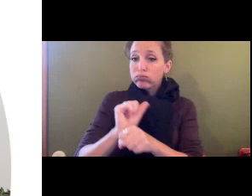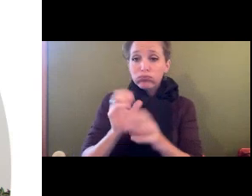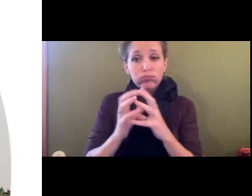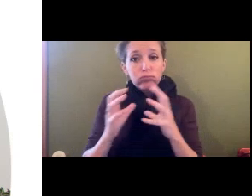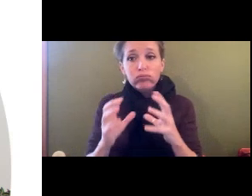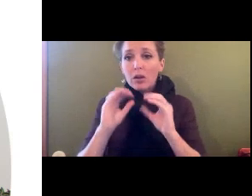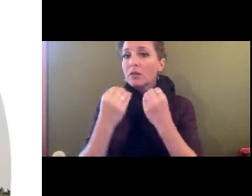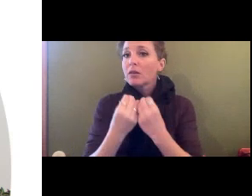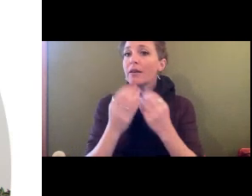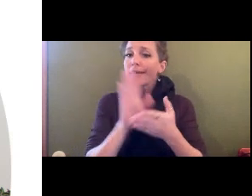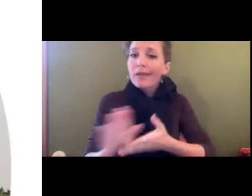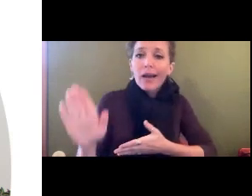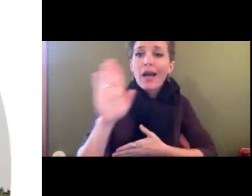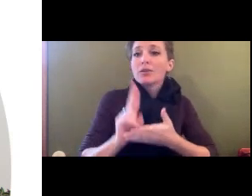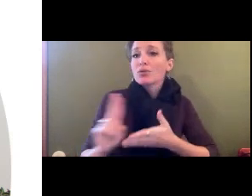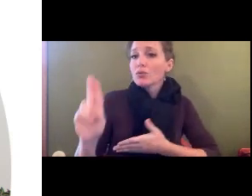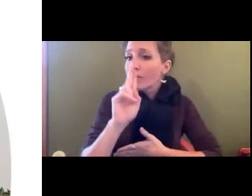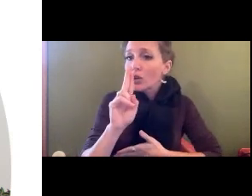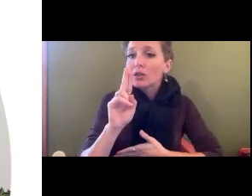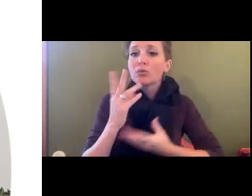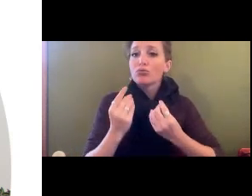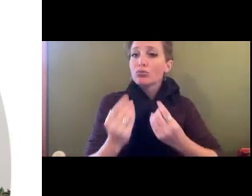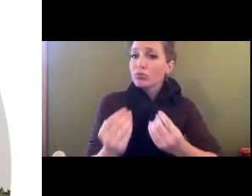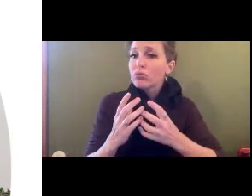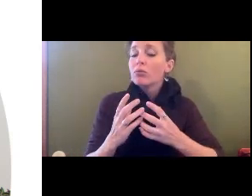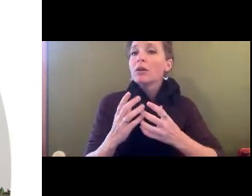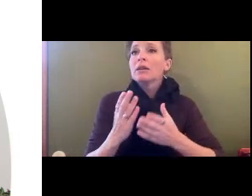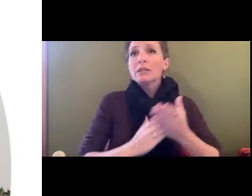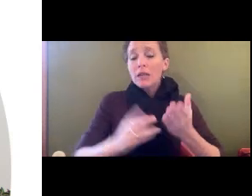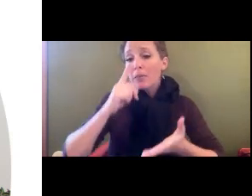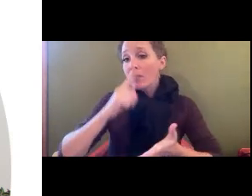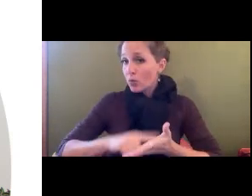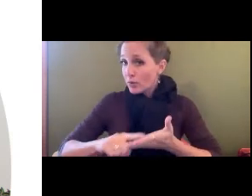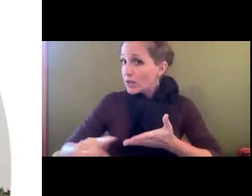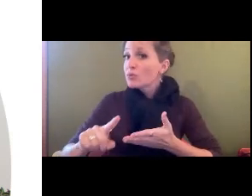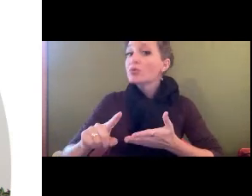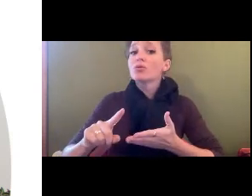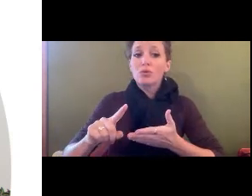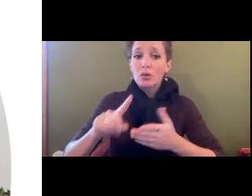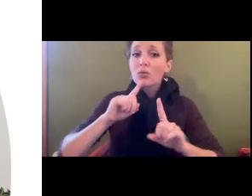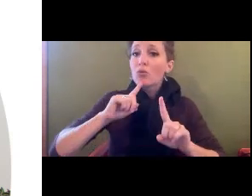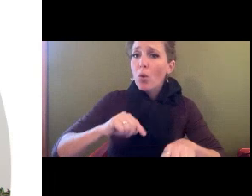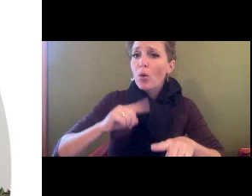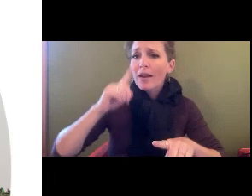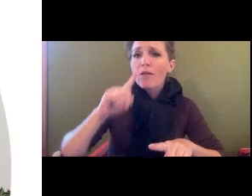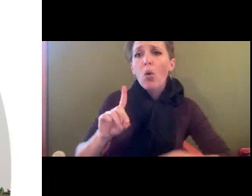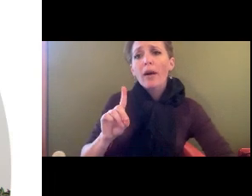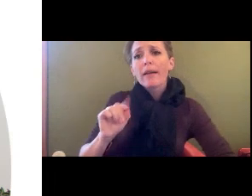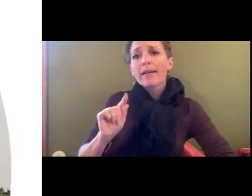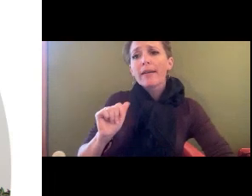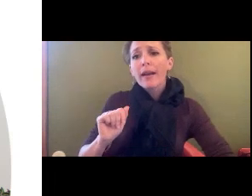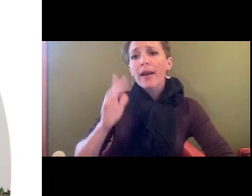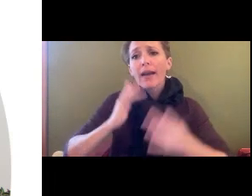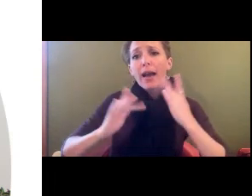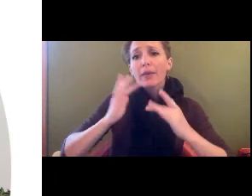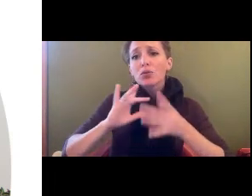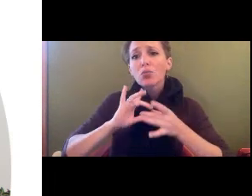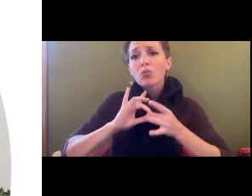organizations and colleges and universities who are doing some of the research and reporting on data gaps that we have related to